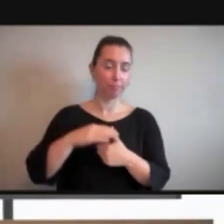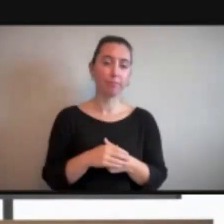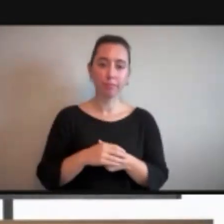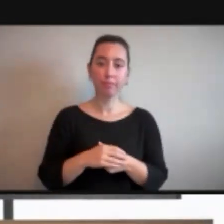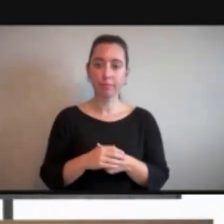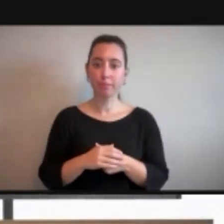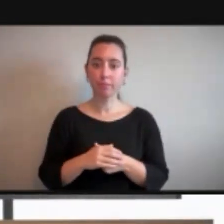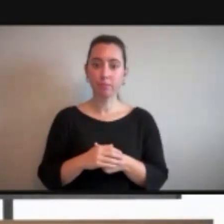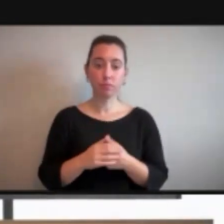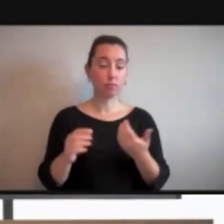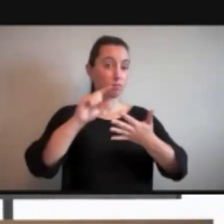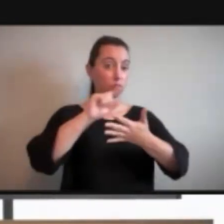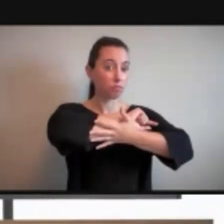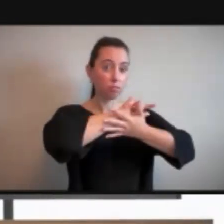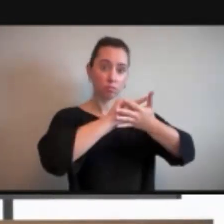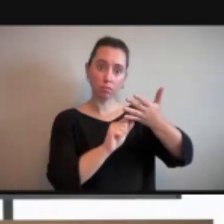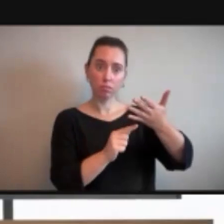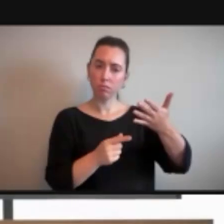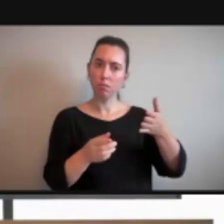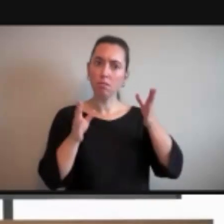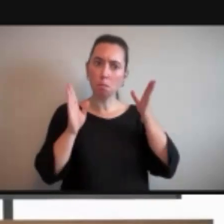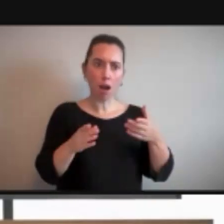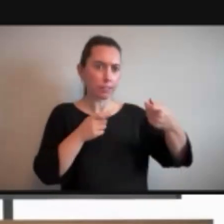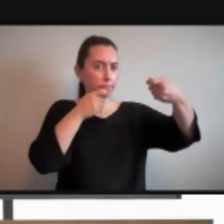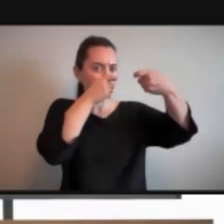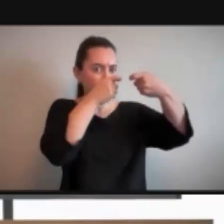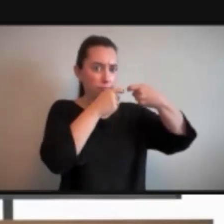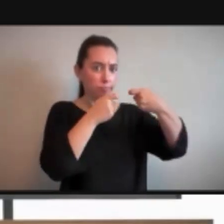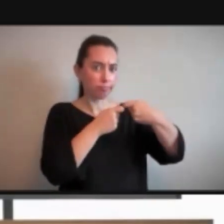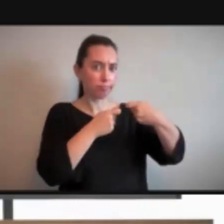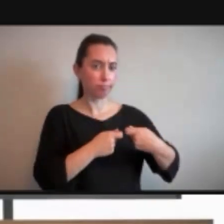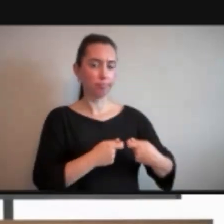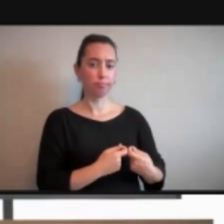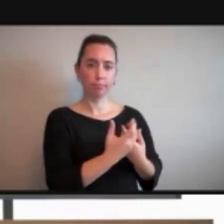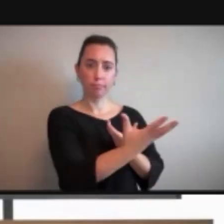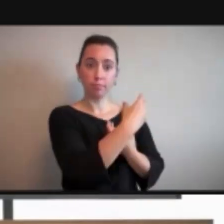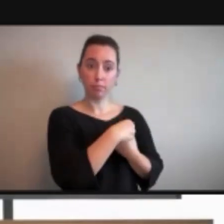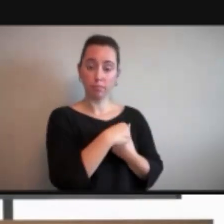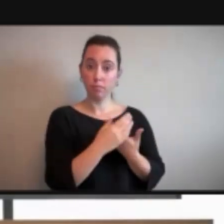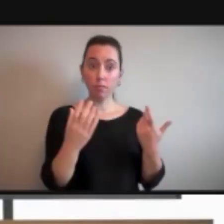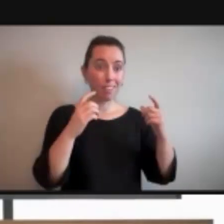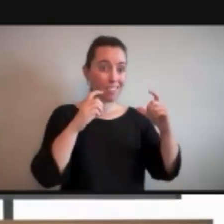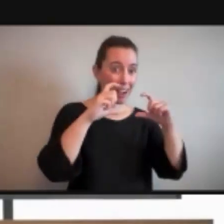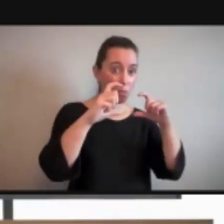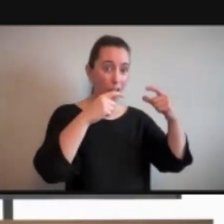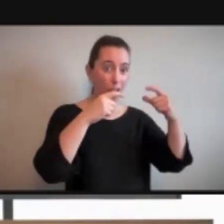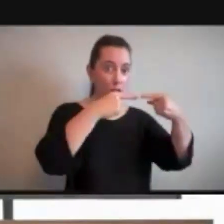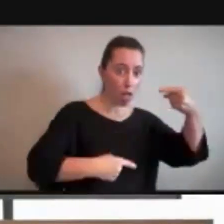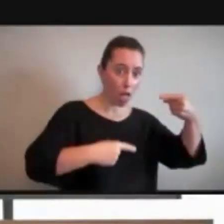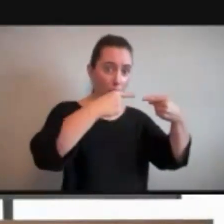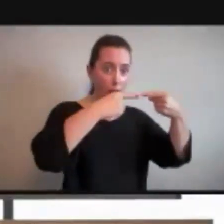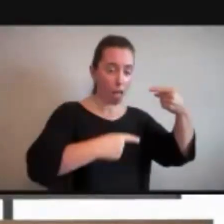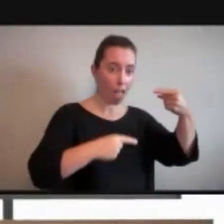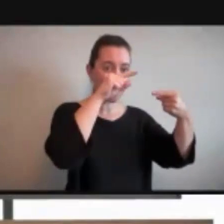all user needs should be included, because if communication is not effective for all, communication is